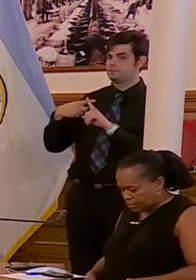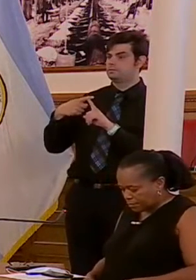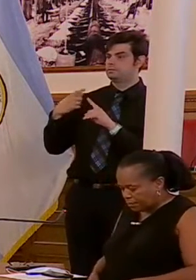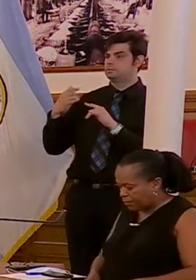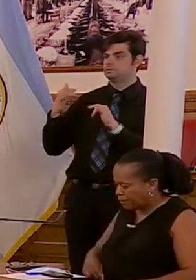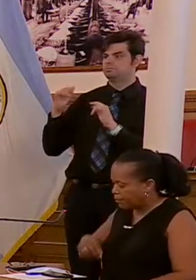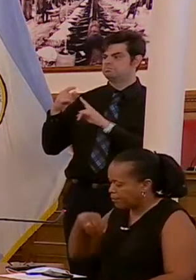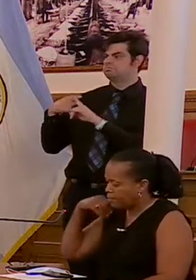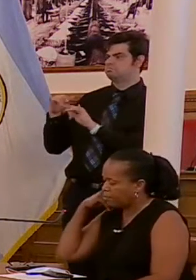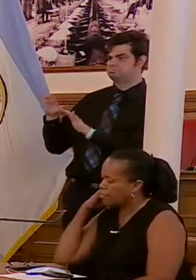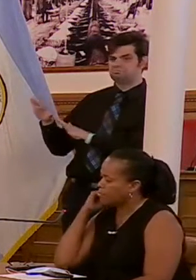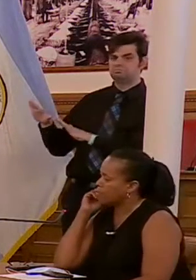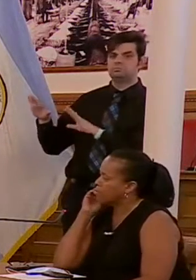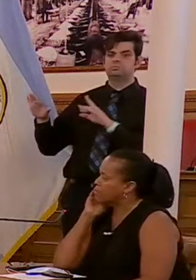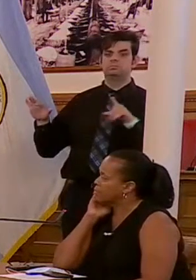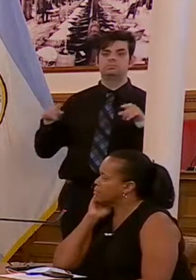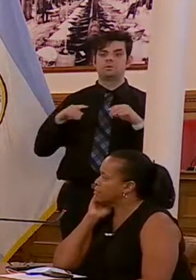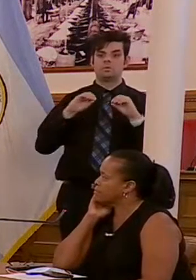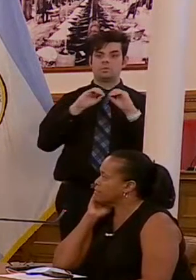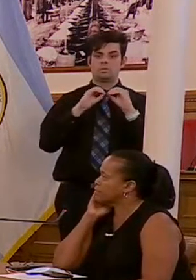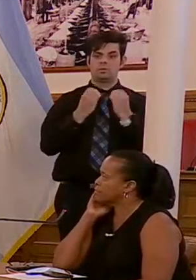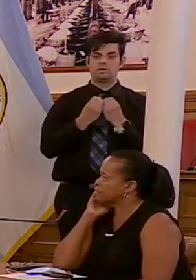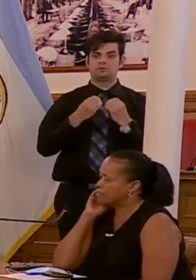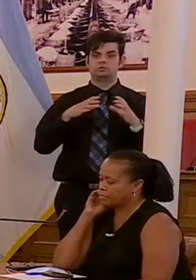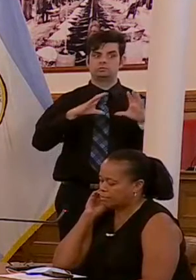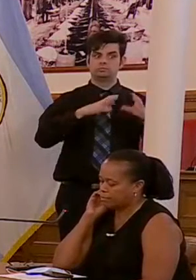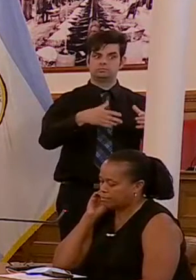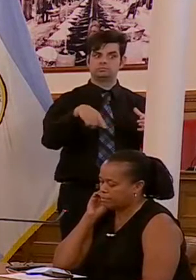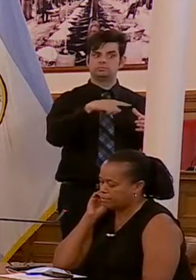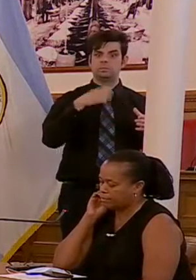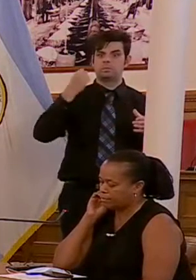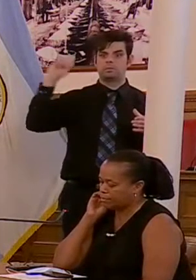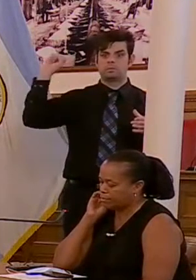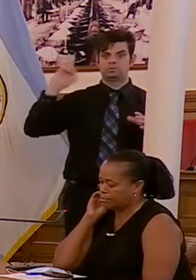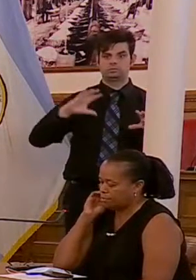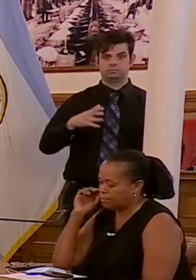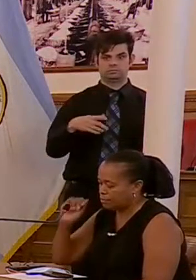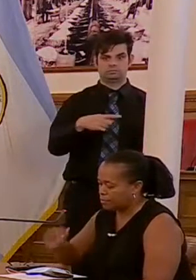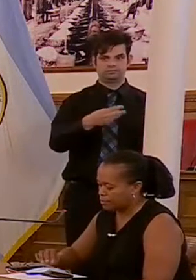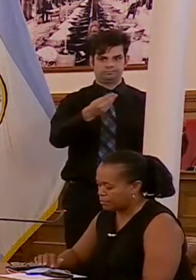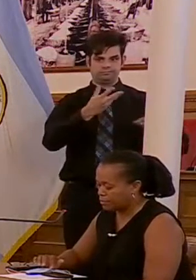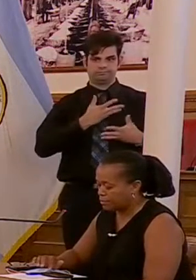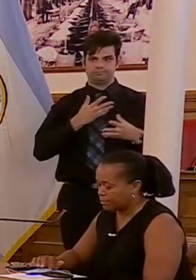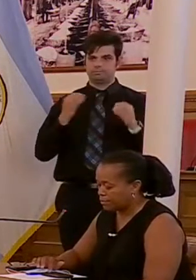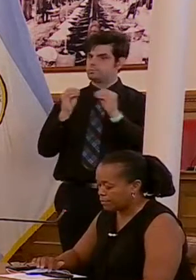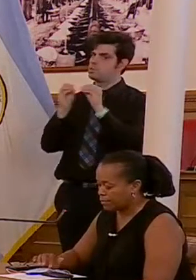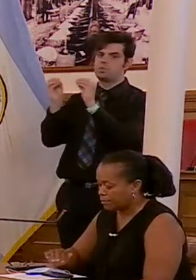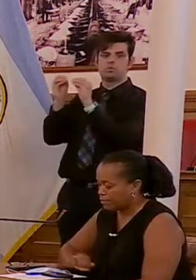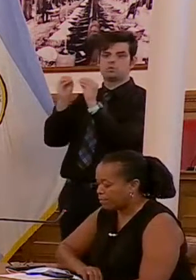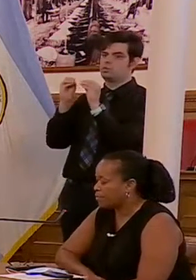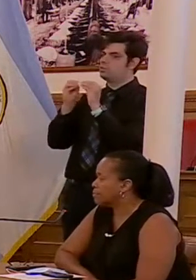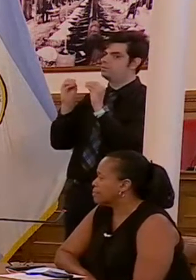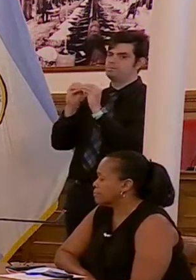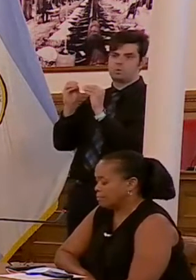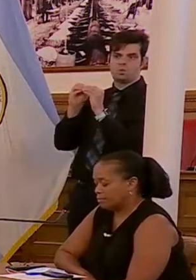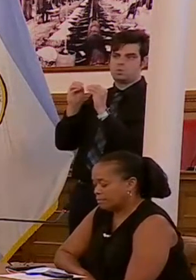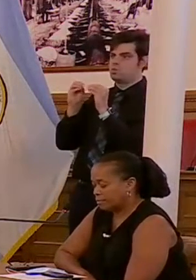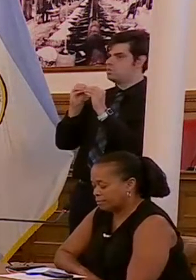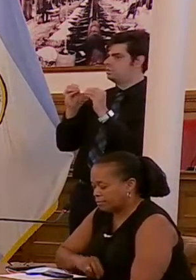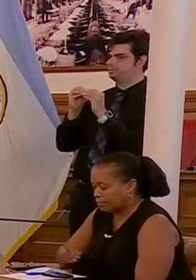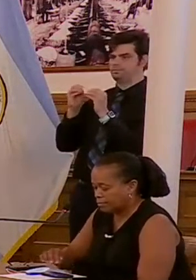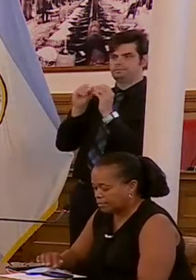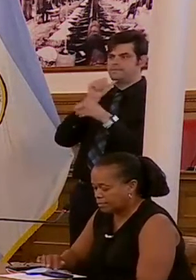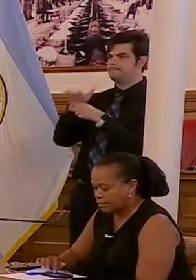with the different organizations and the protest groups out there, is that more needs to be done. And we have an opportunity to accelerate that progress, and we welcome that opportunity, and